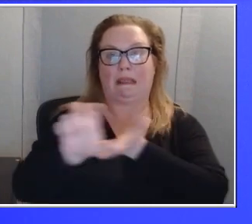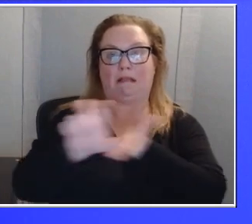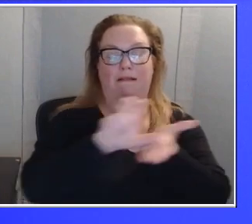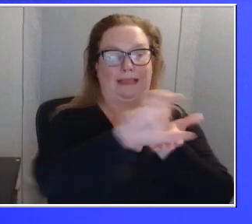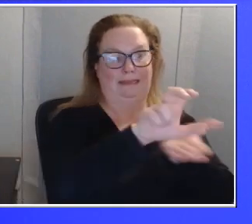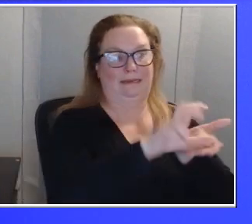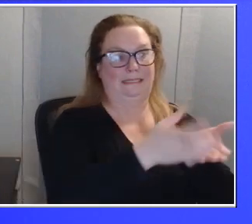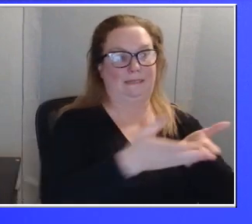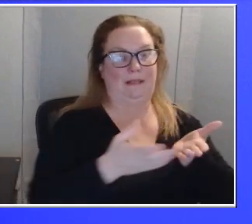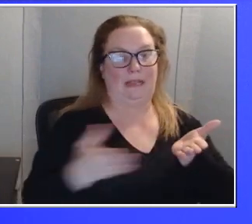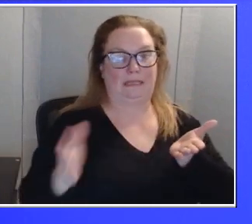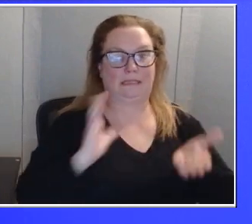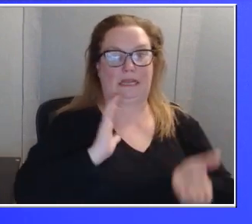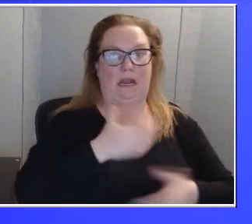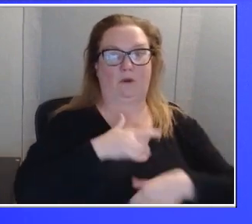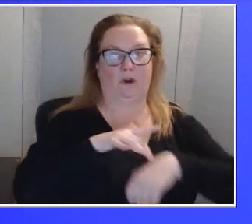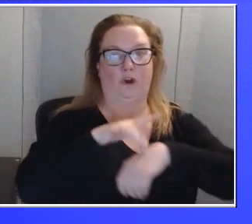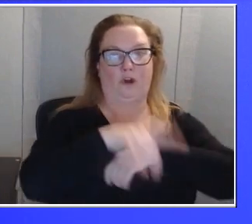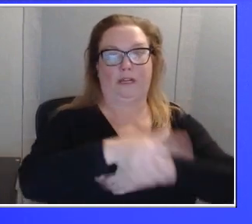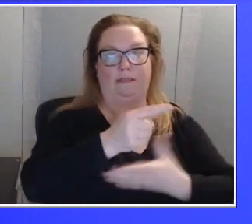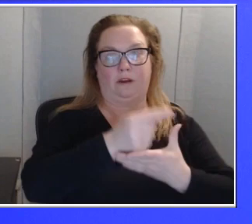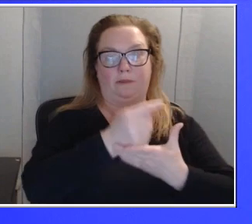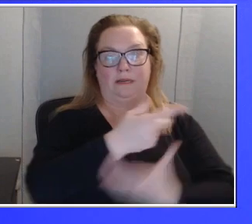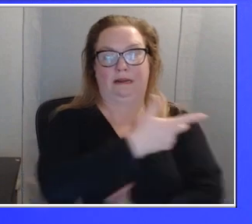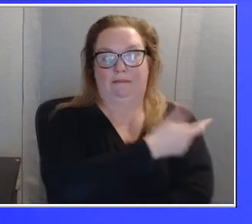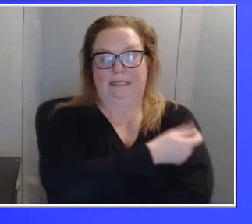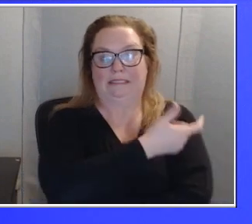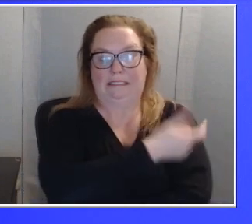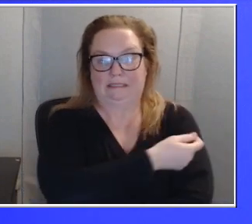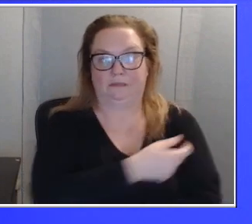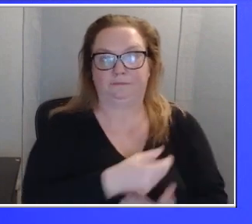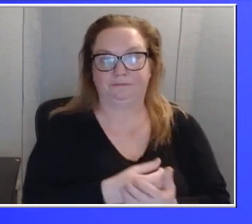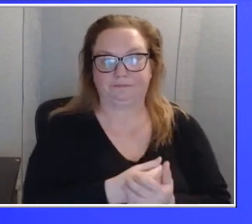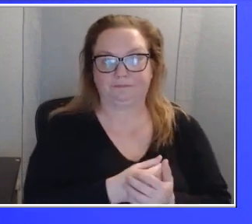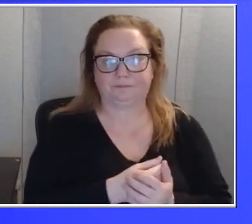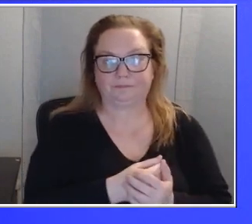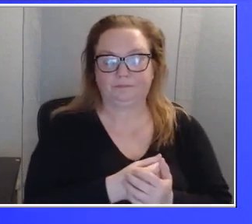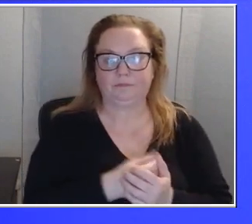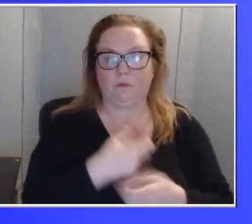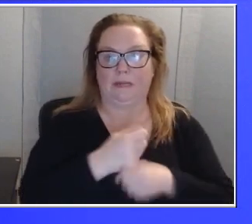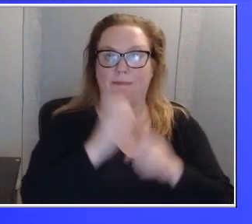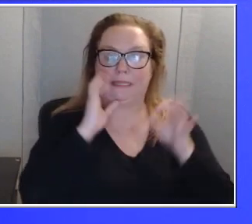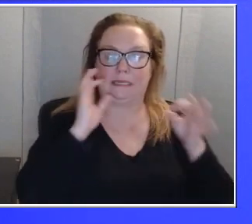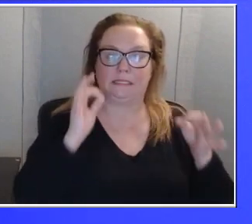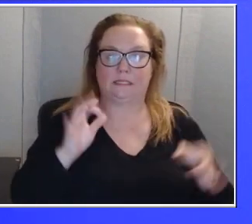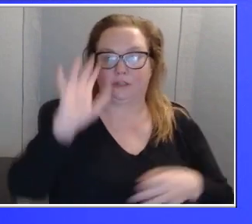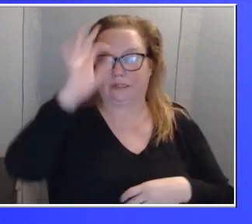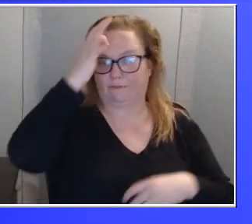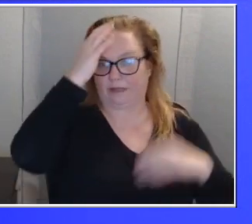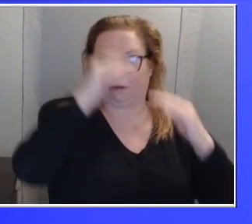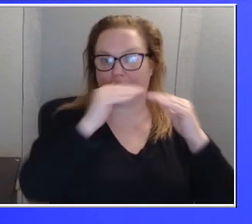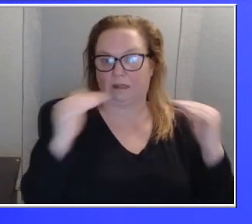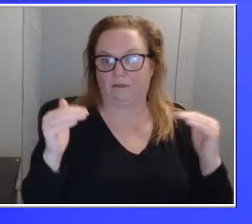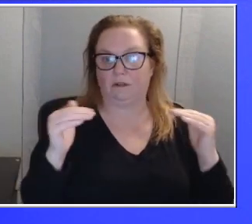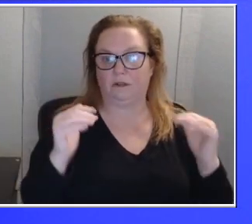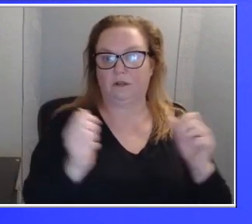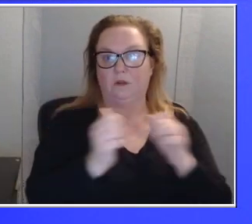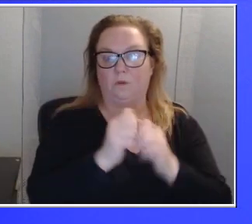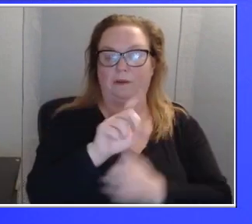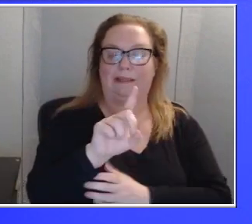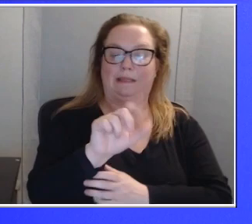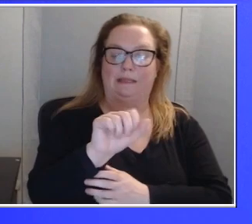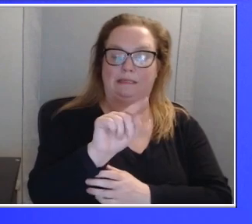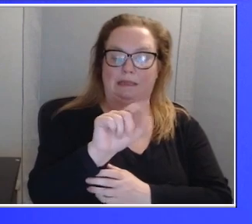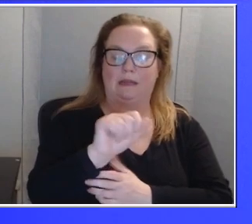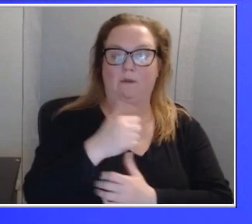supply of our early therapeutics and vaccines. So we had to make that decision at the federal level, and we had to do that with the data we had and trying